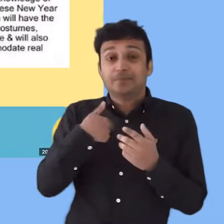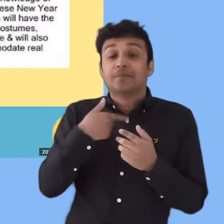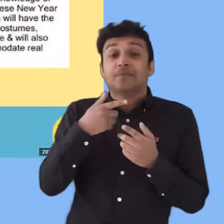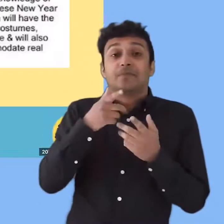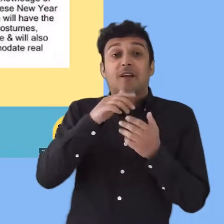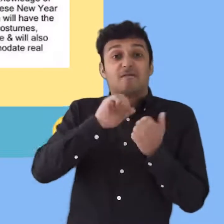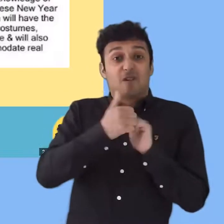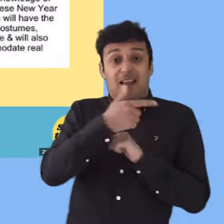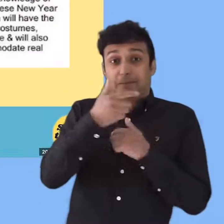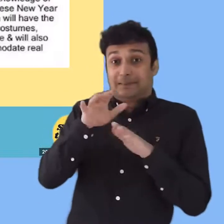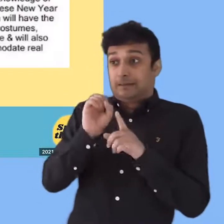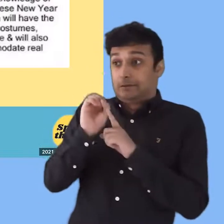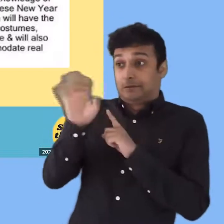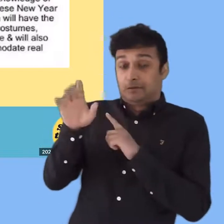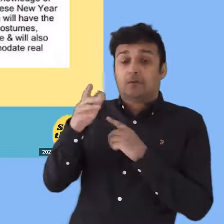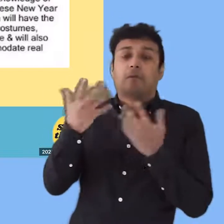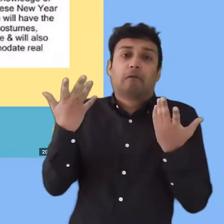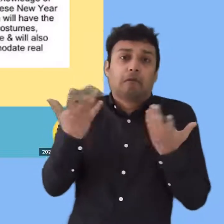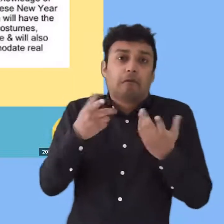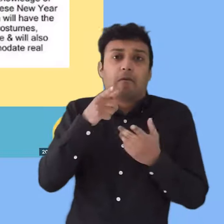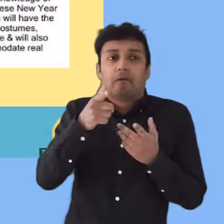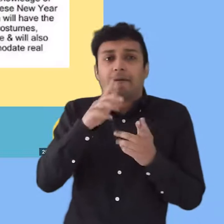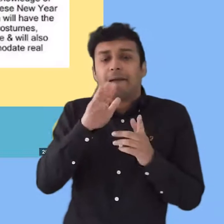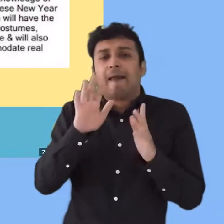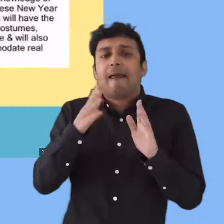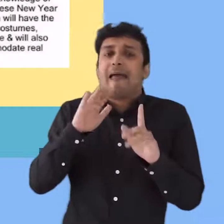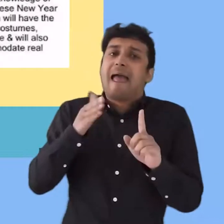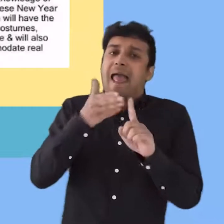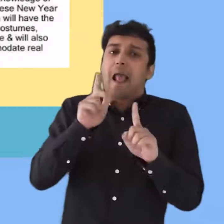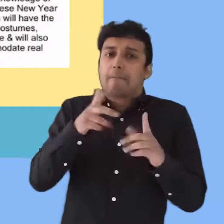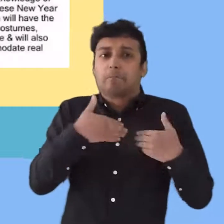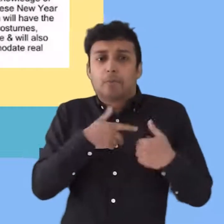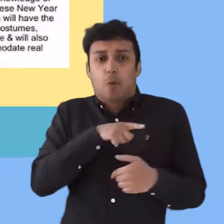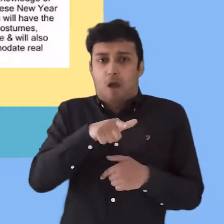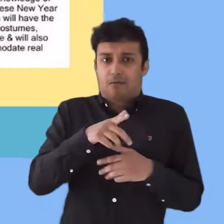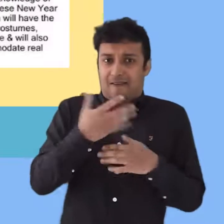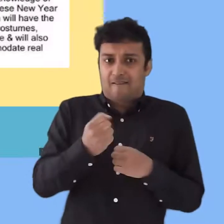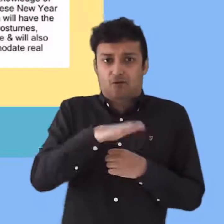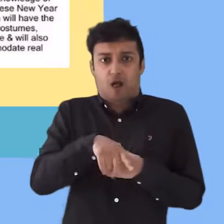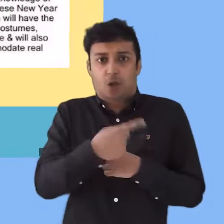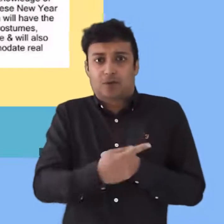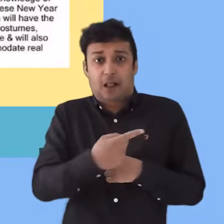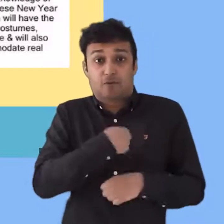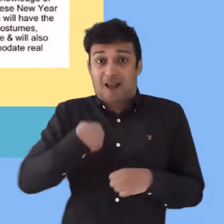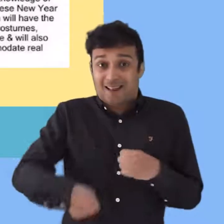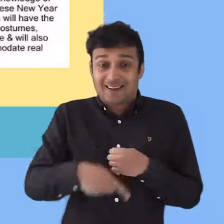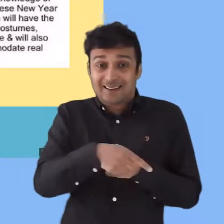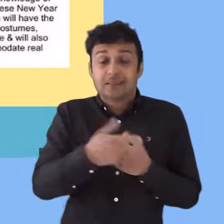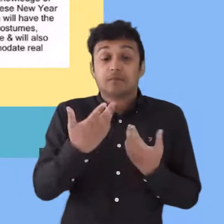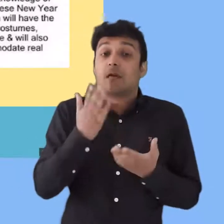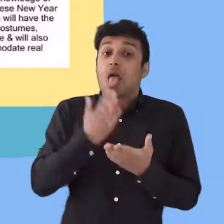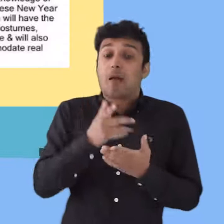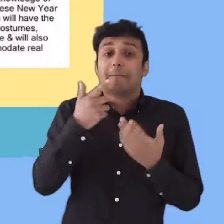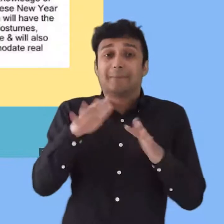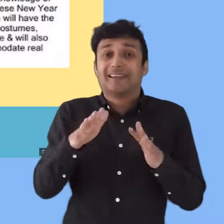Chinese New Year, clearly had very good intentions of celebrating it. You know, they have a child who is Chinese, but they were giving the opportunities for children